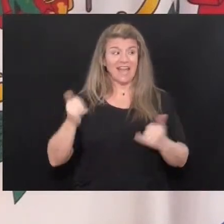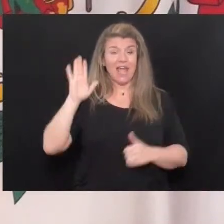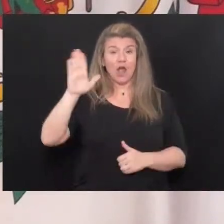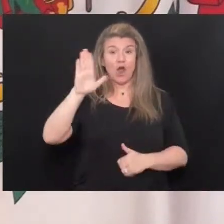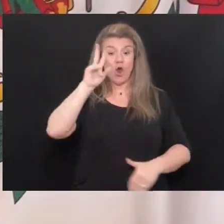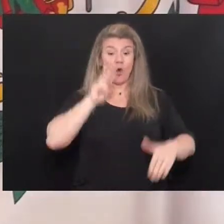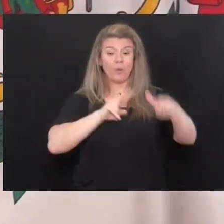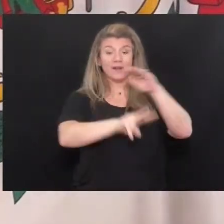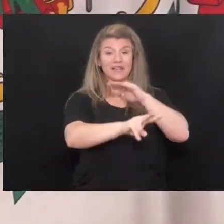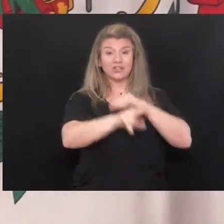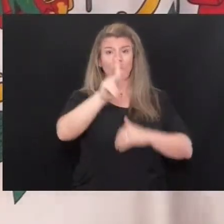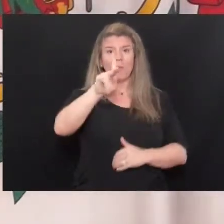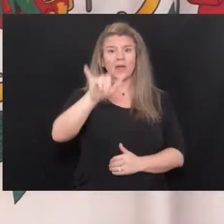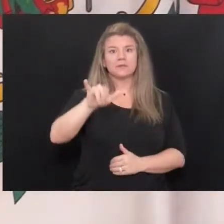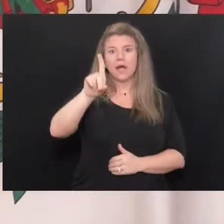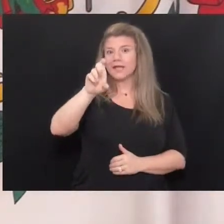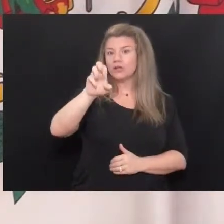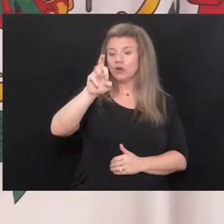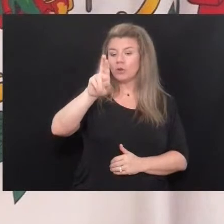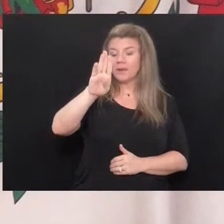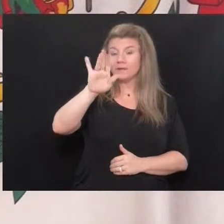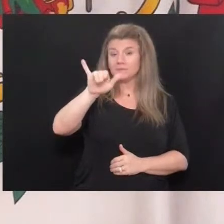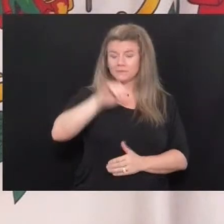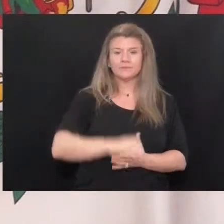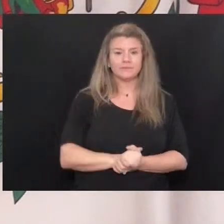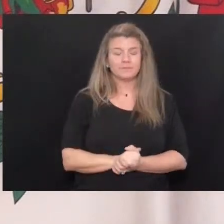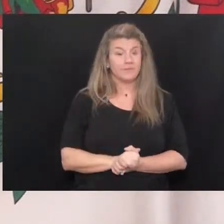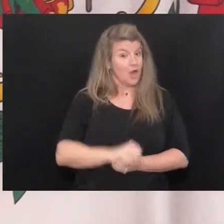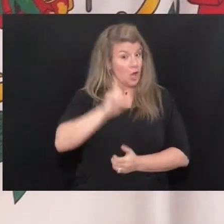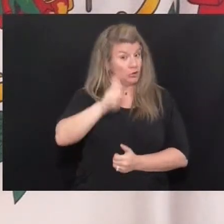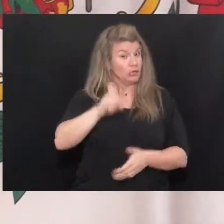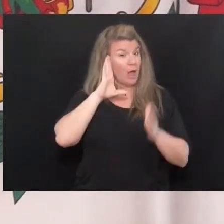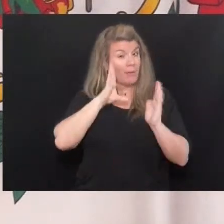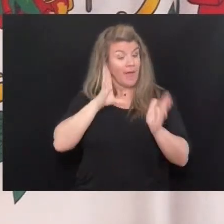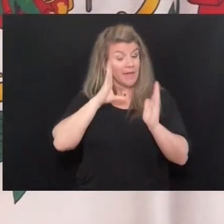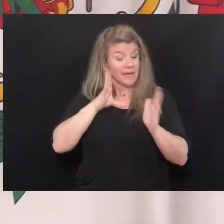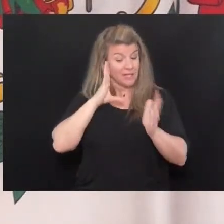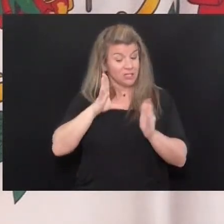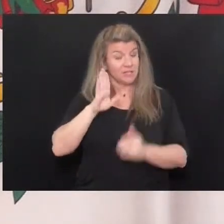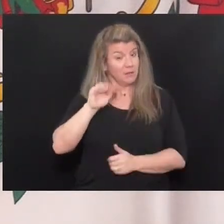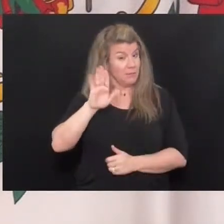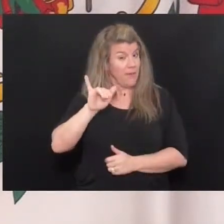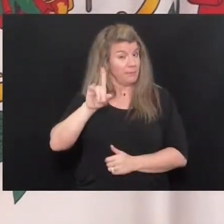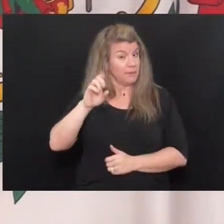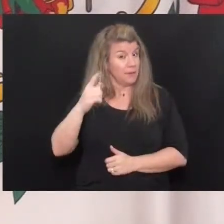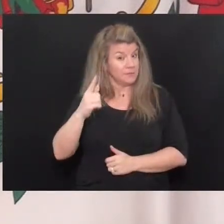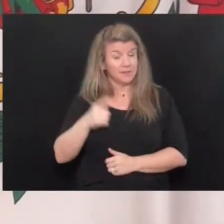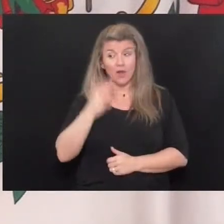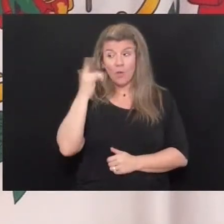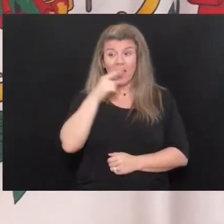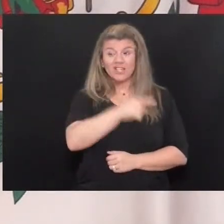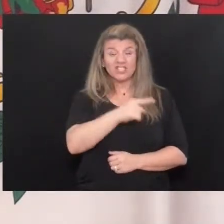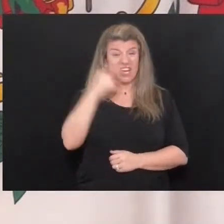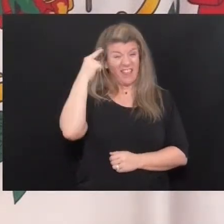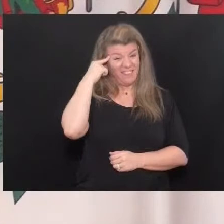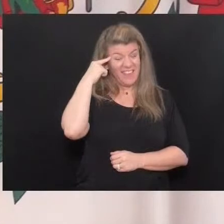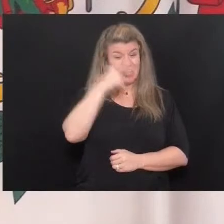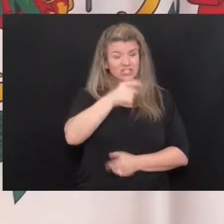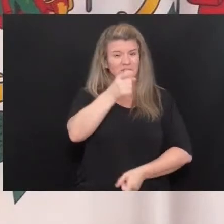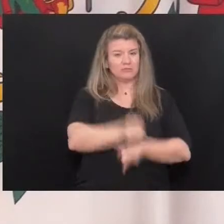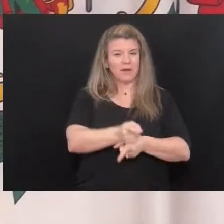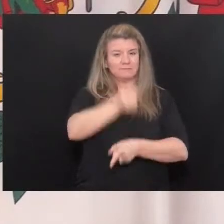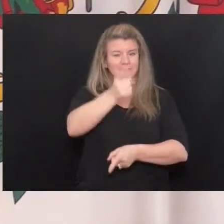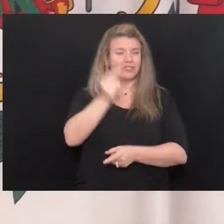on the Kentucky Derby. And you should pay real close attention because she thinks she's got it right on the